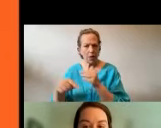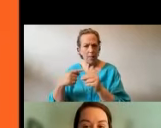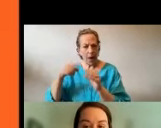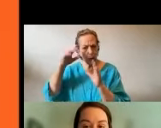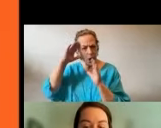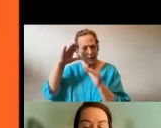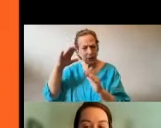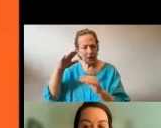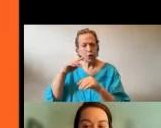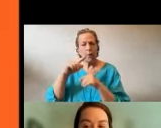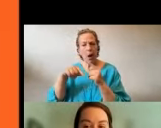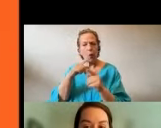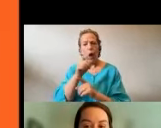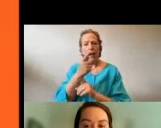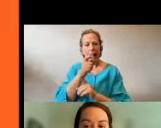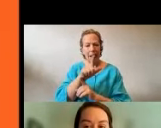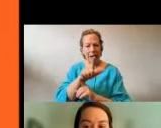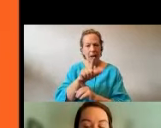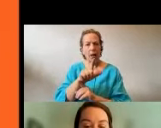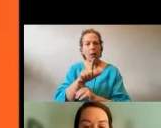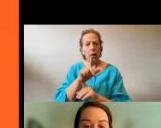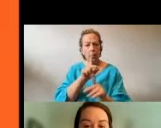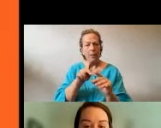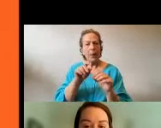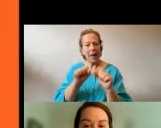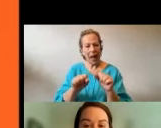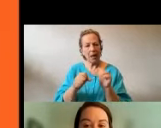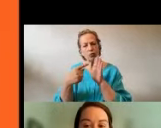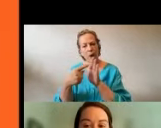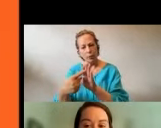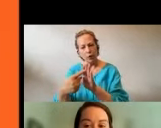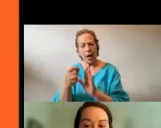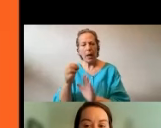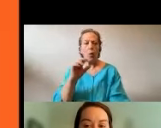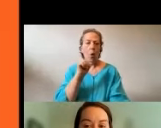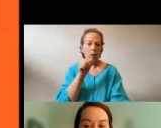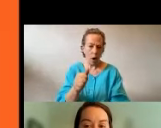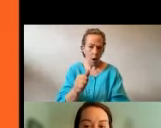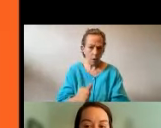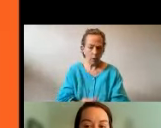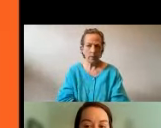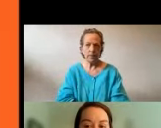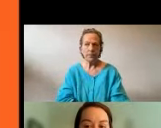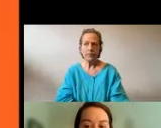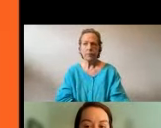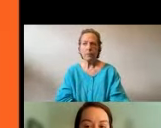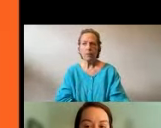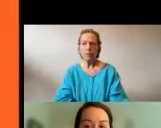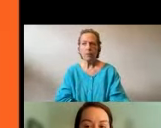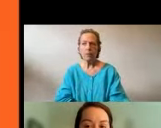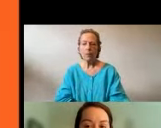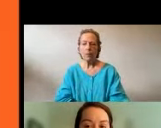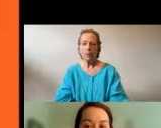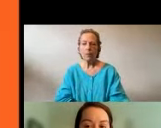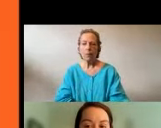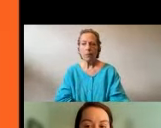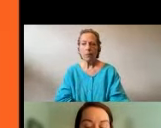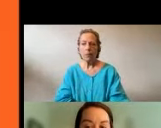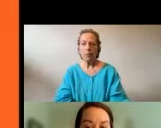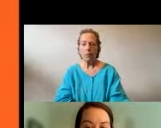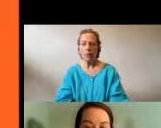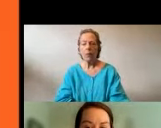can accept representation or represent a client and when they cannot. And so I saw a number of times at the outset of the medical